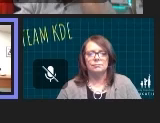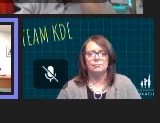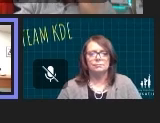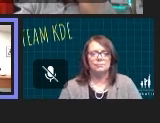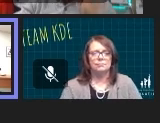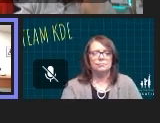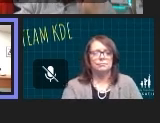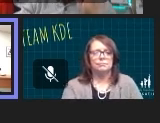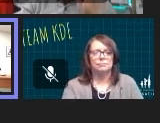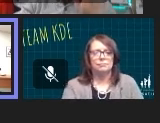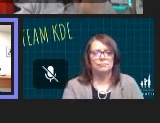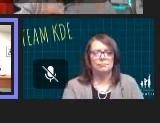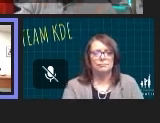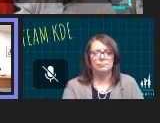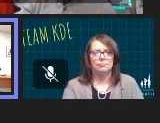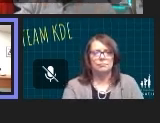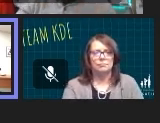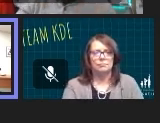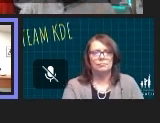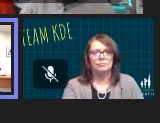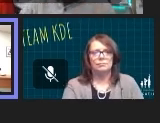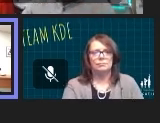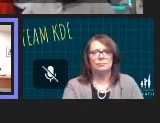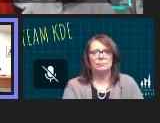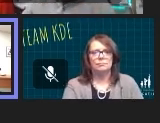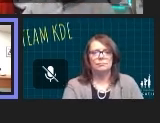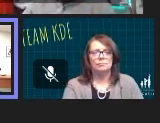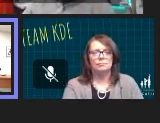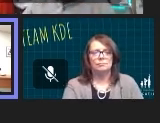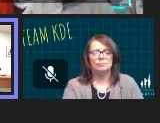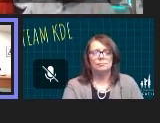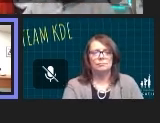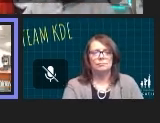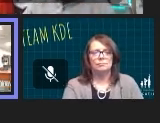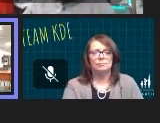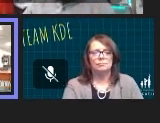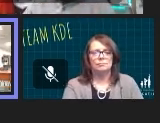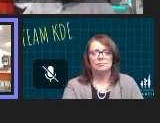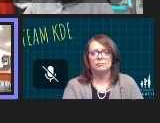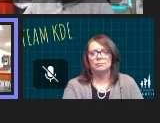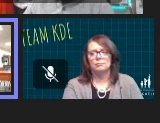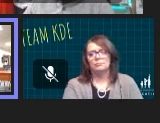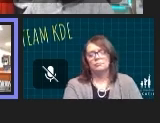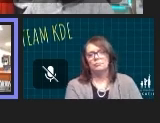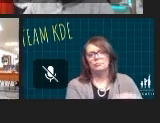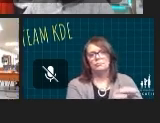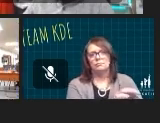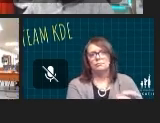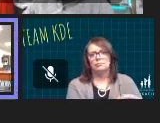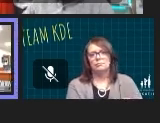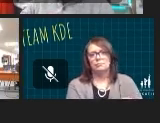Back during K-Prep or KCC days, you had the ability to track